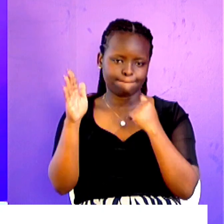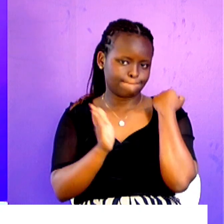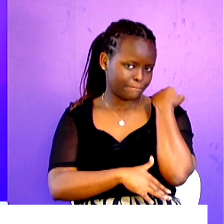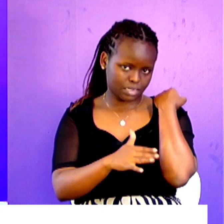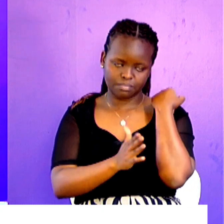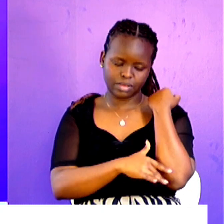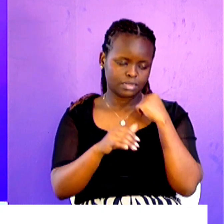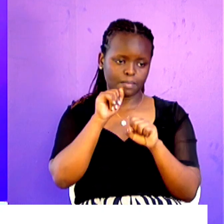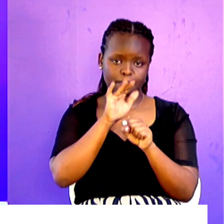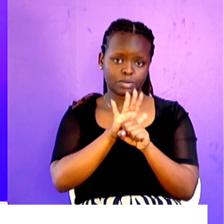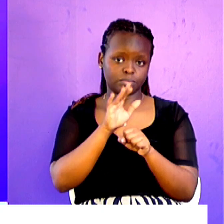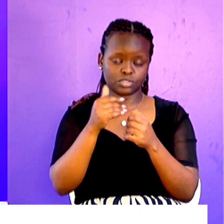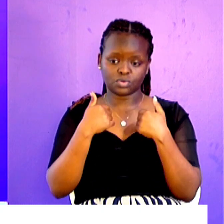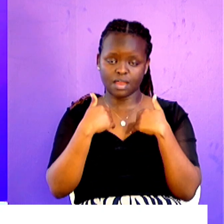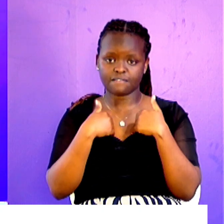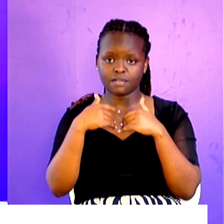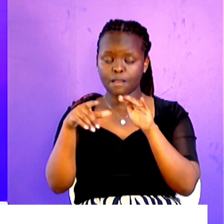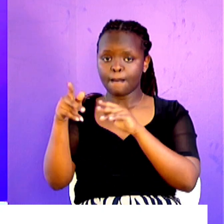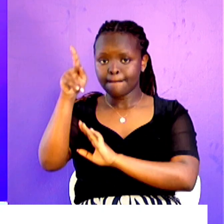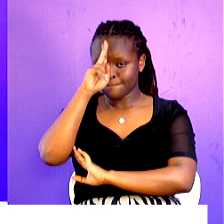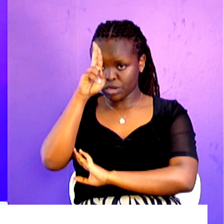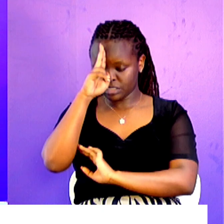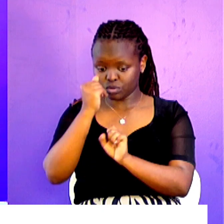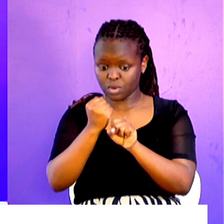work with law enforcement to ensure the